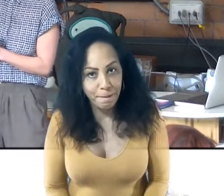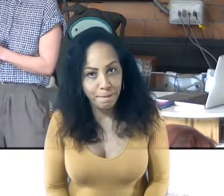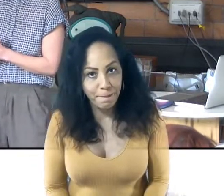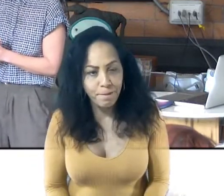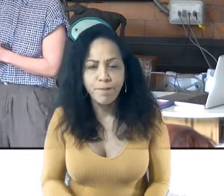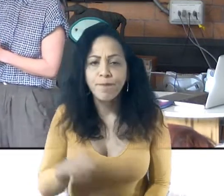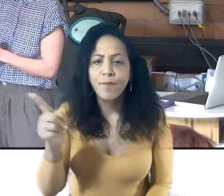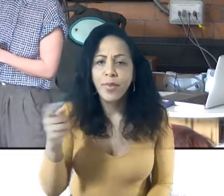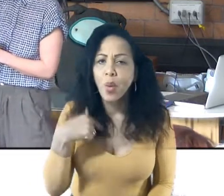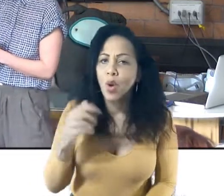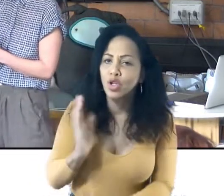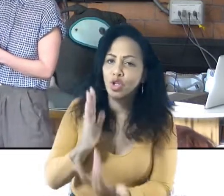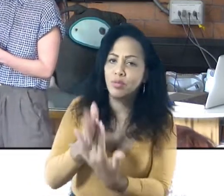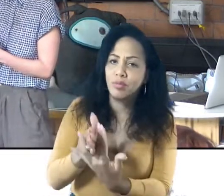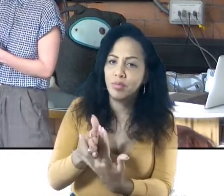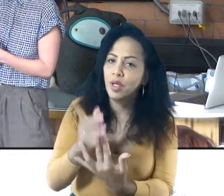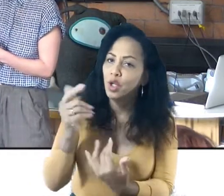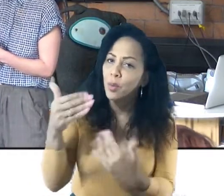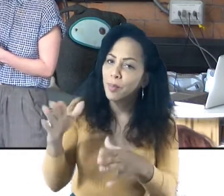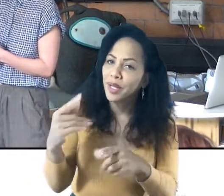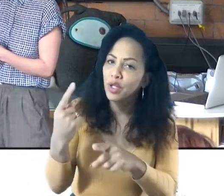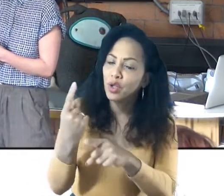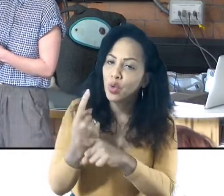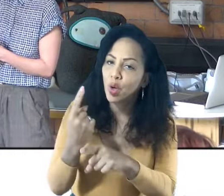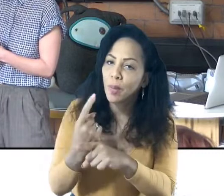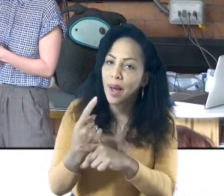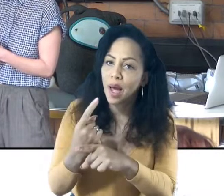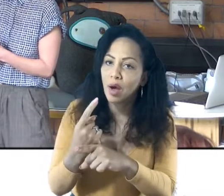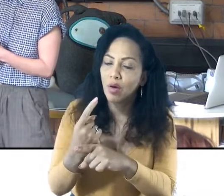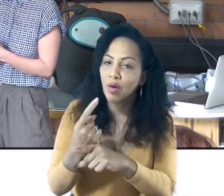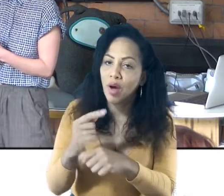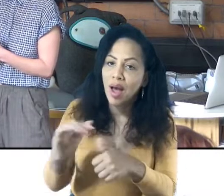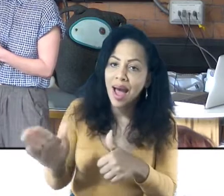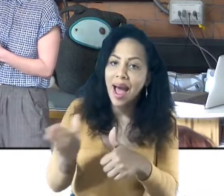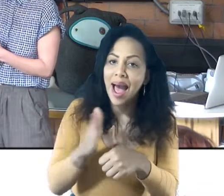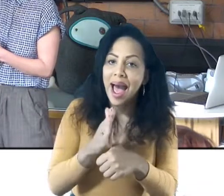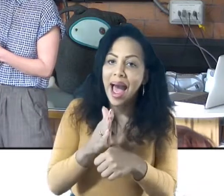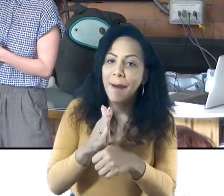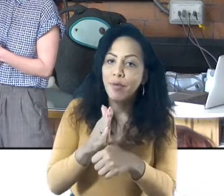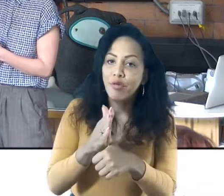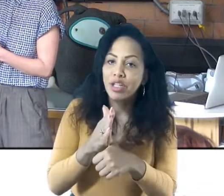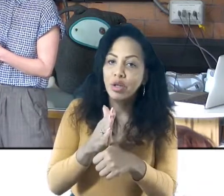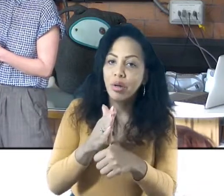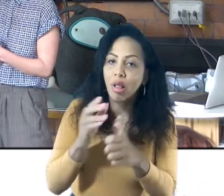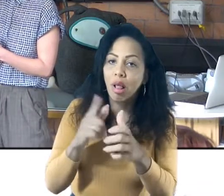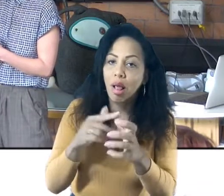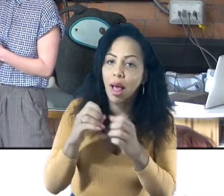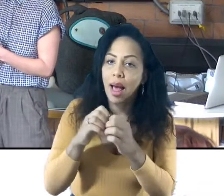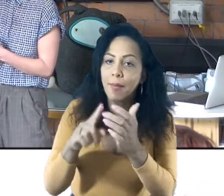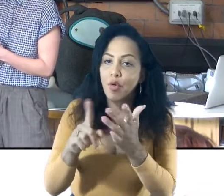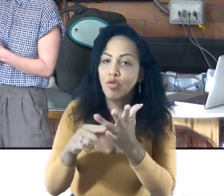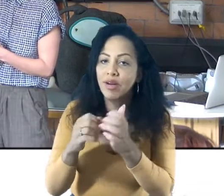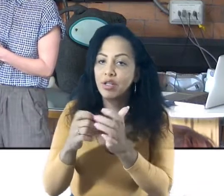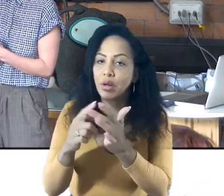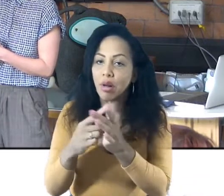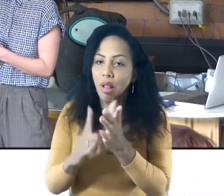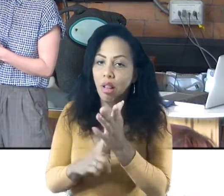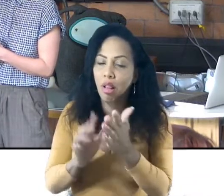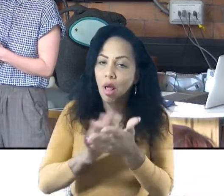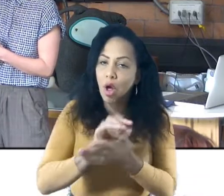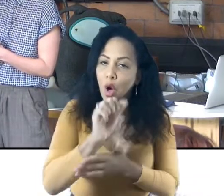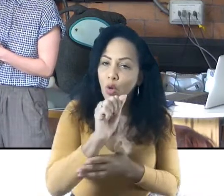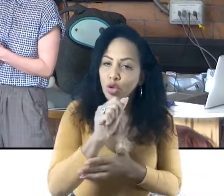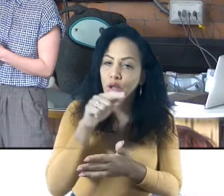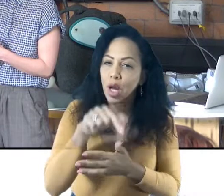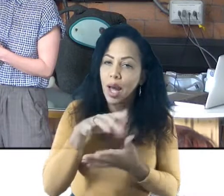beginning about Aboriginal culture and a sense of mapping through story, and I wonder, kind of, almost to close